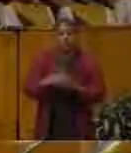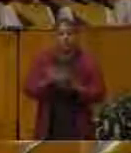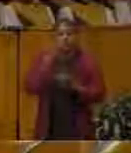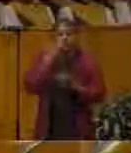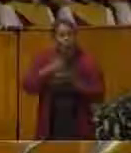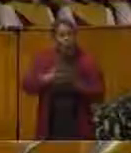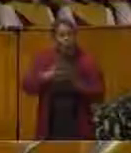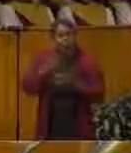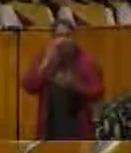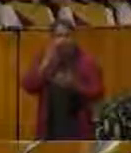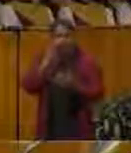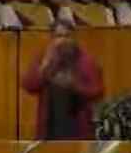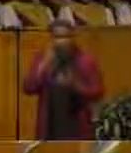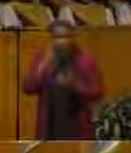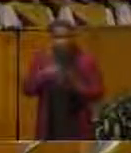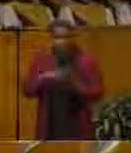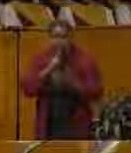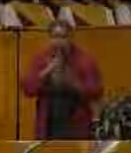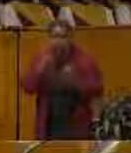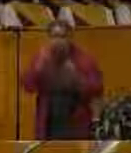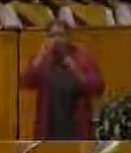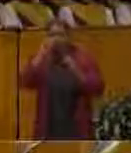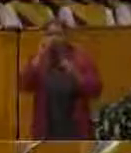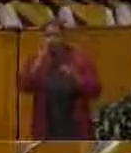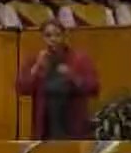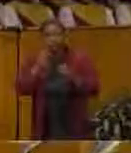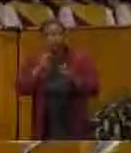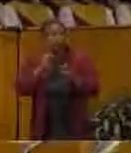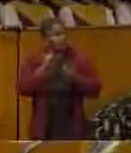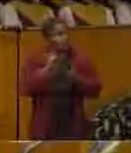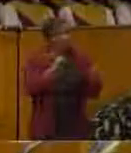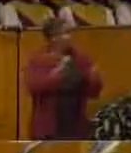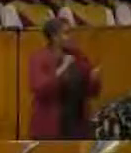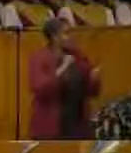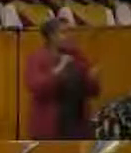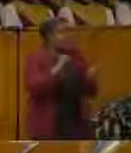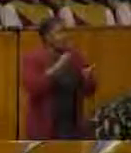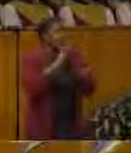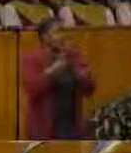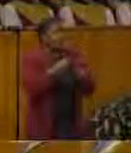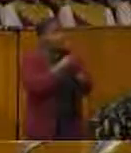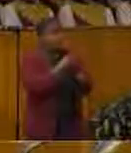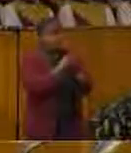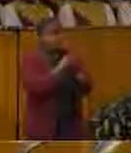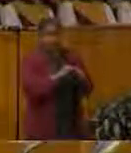Beloved, you know what I find amazing? I'm gonna talk to Judy. Judy, you know what I find amazing?